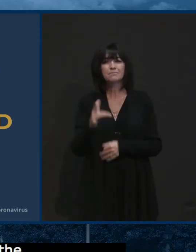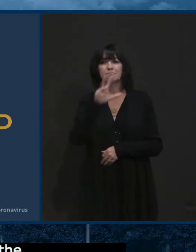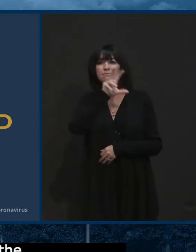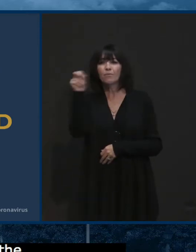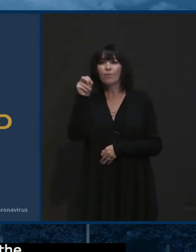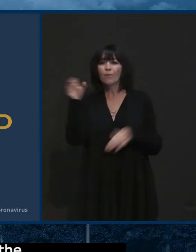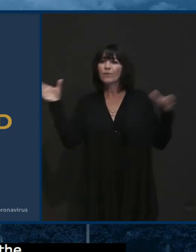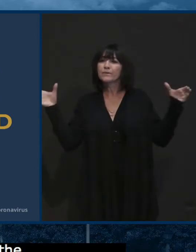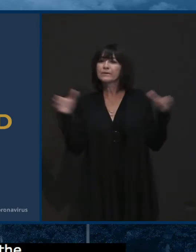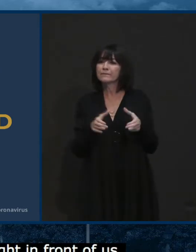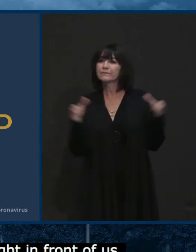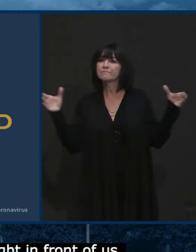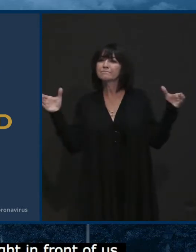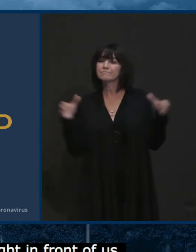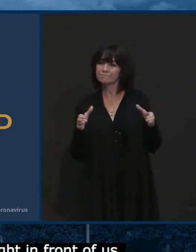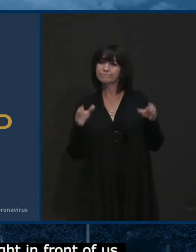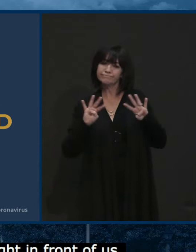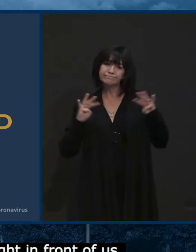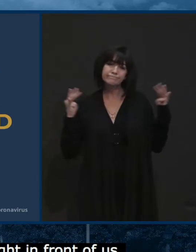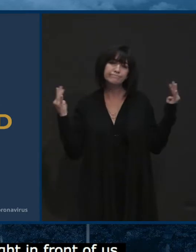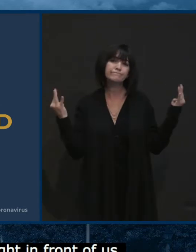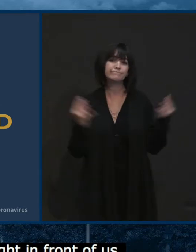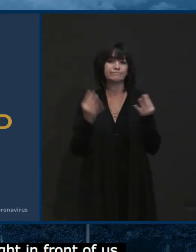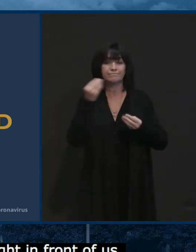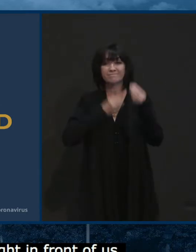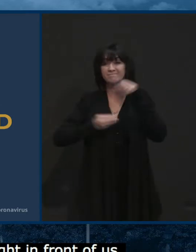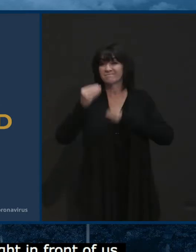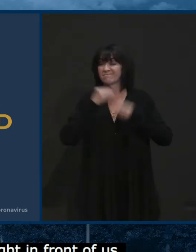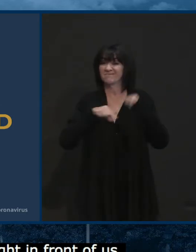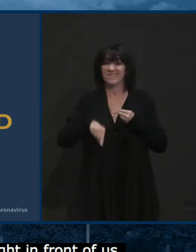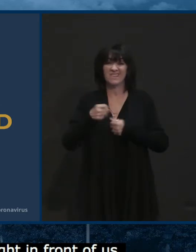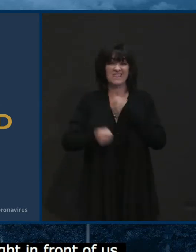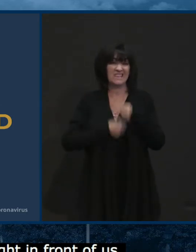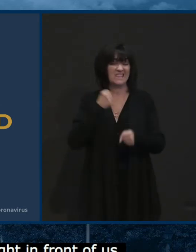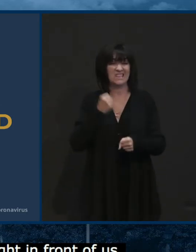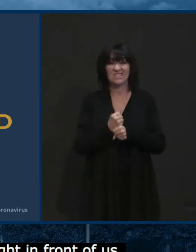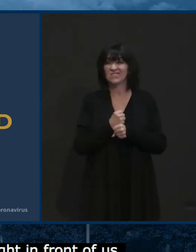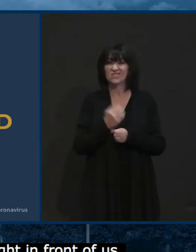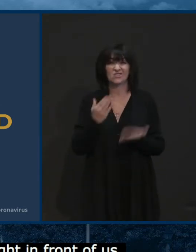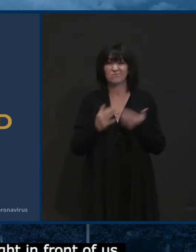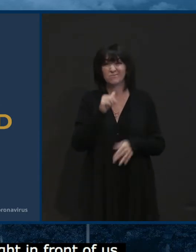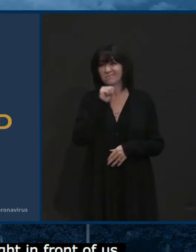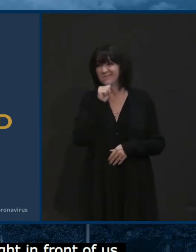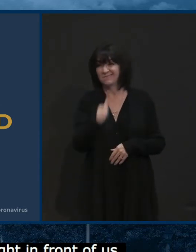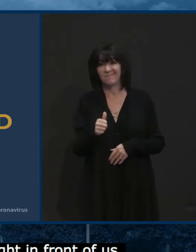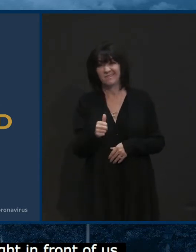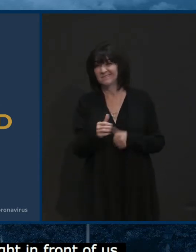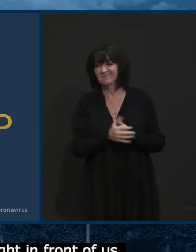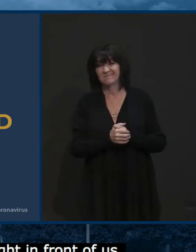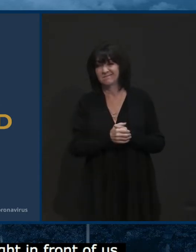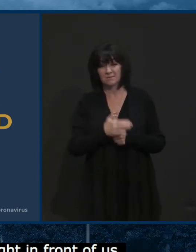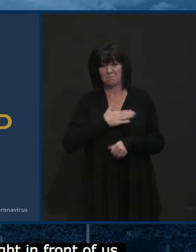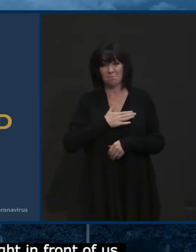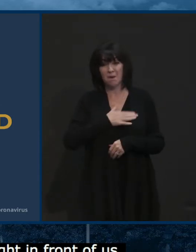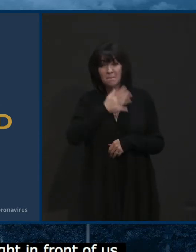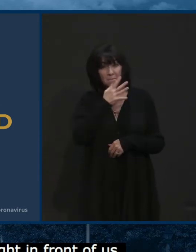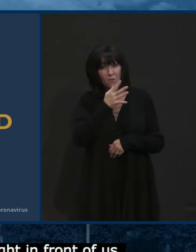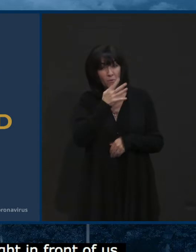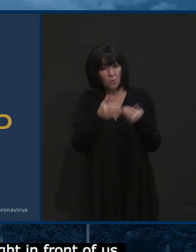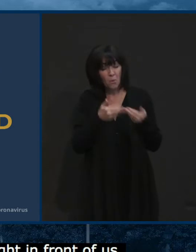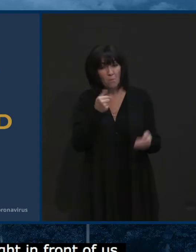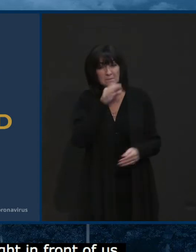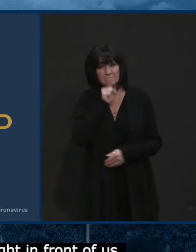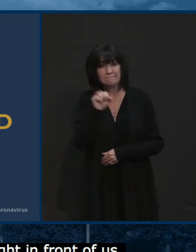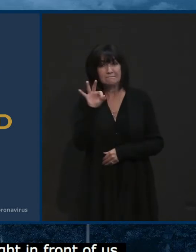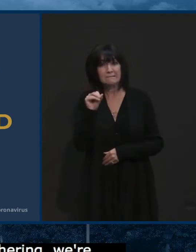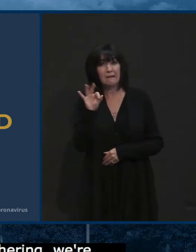big family gathering. We're probably not going to do that, mostly because my mother, who's almost 90 years old,